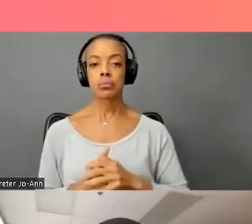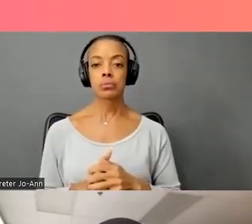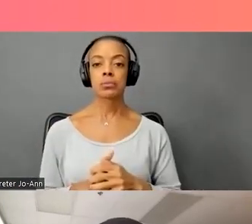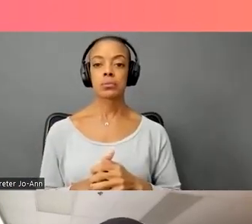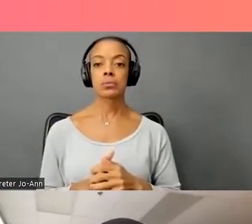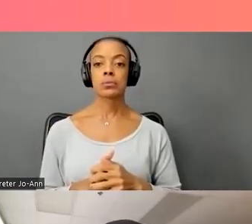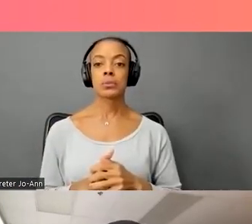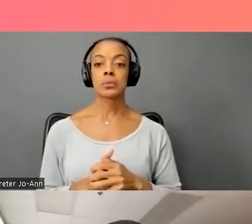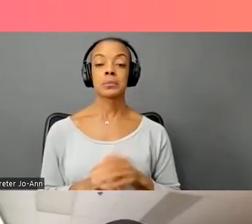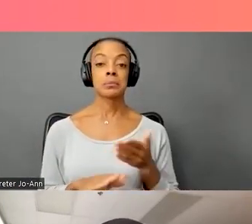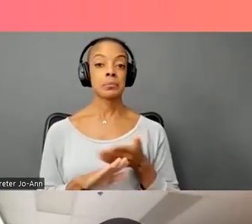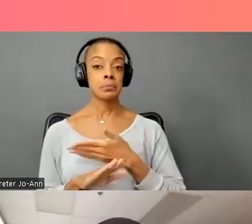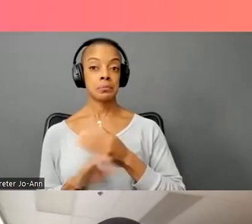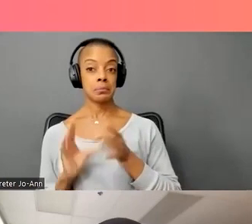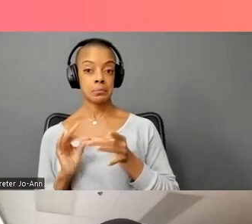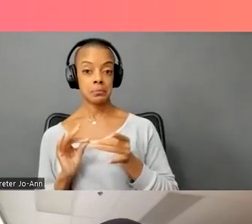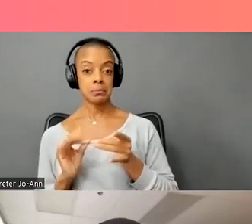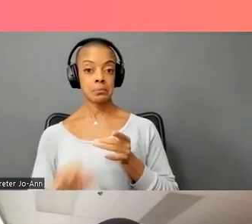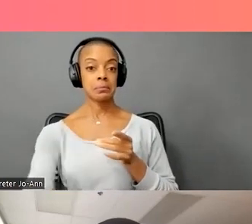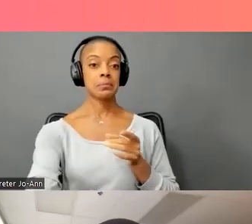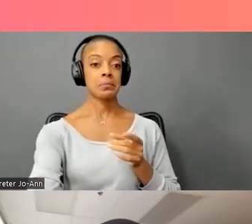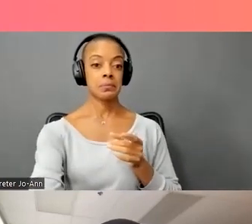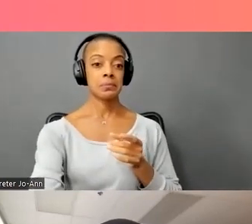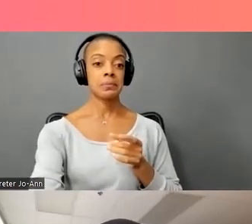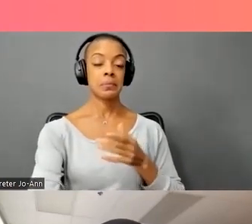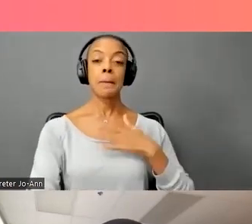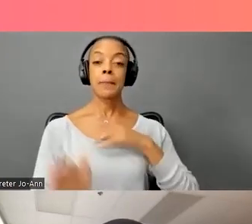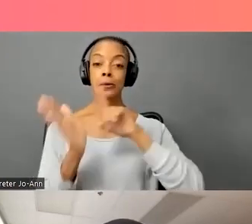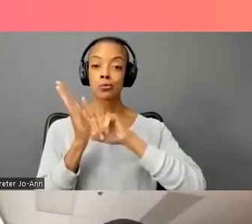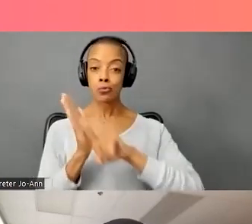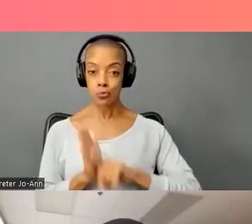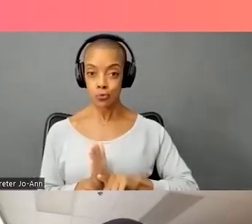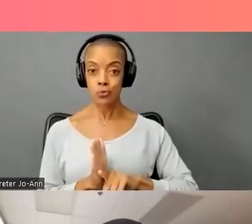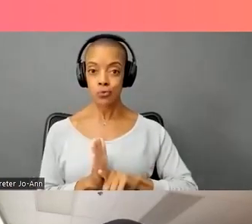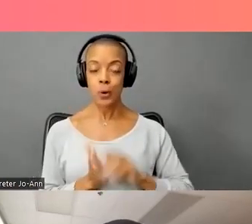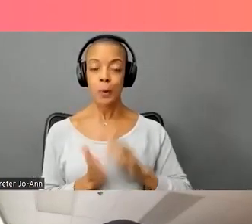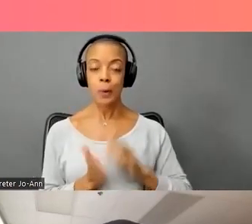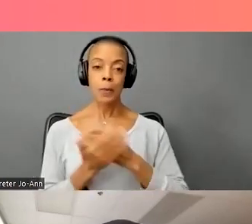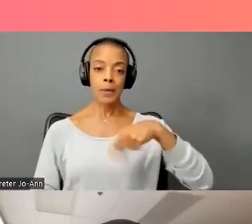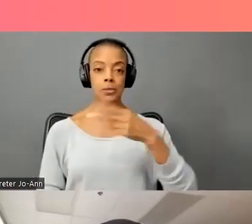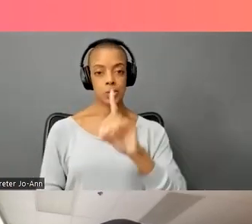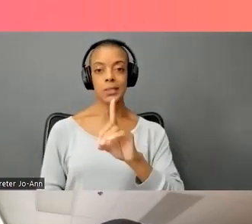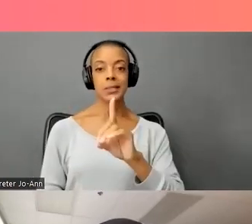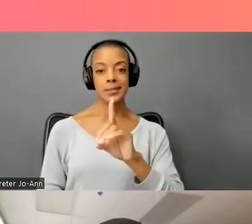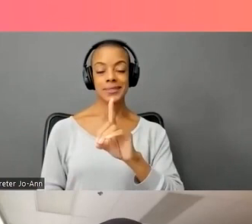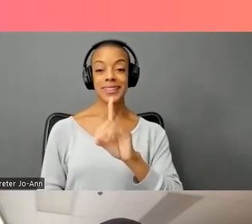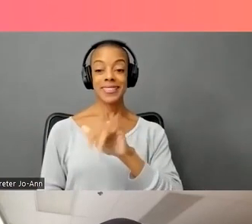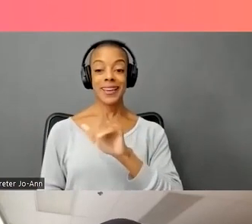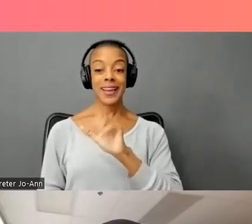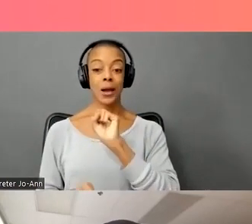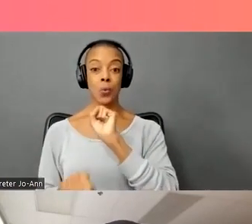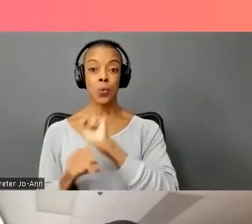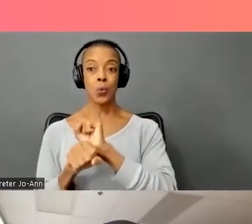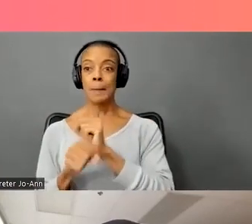So I mentioned earlier that some of this research that I'll be sharing is part of my PhD dissertation, and so some of that work is